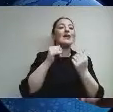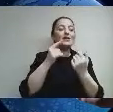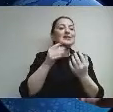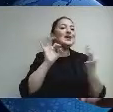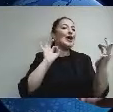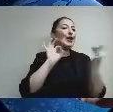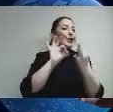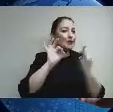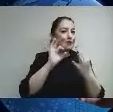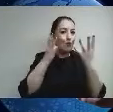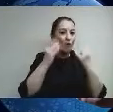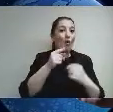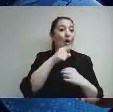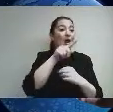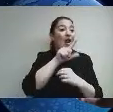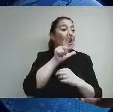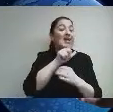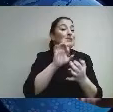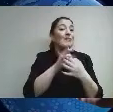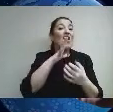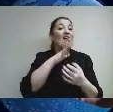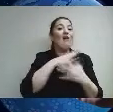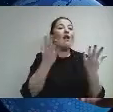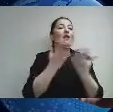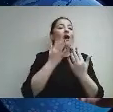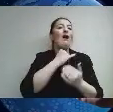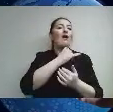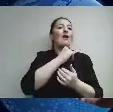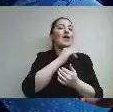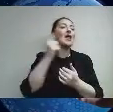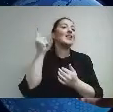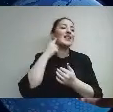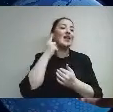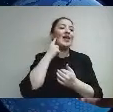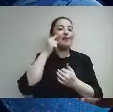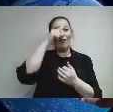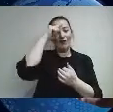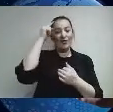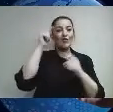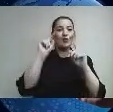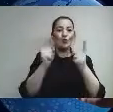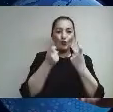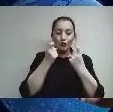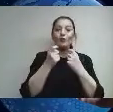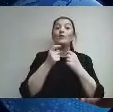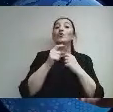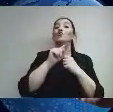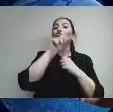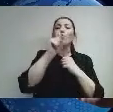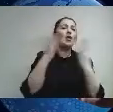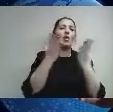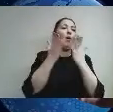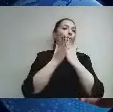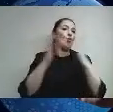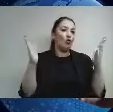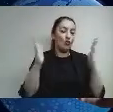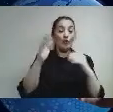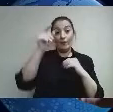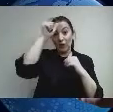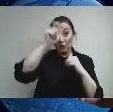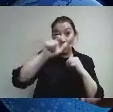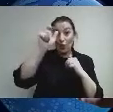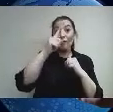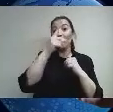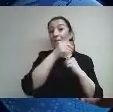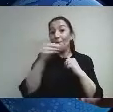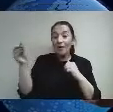during the pandemic, and the problem actually was far greater than we thought. In the world, there were 285 million, and in